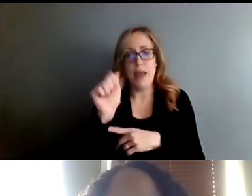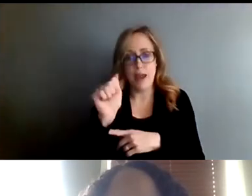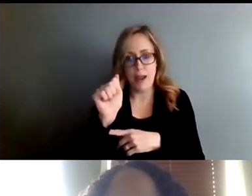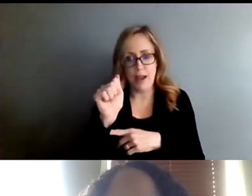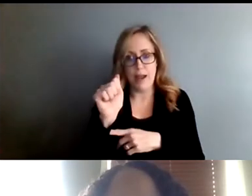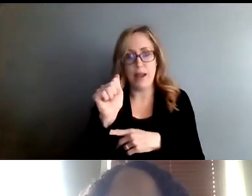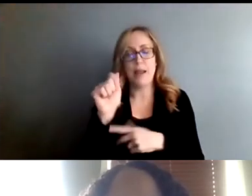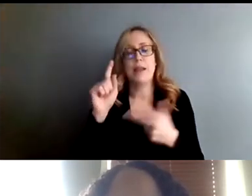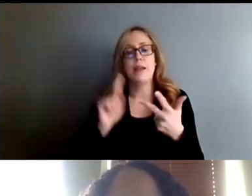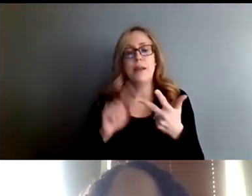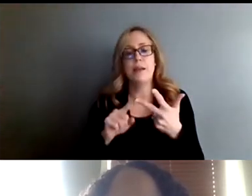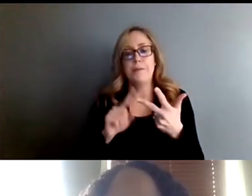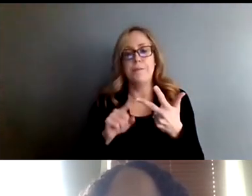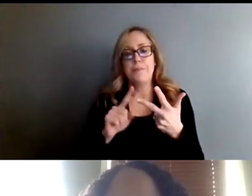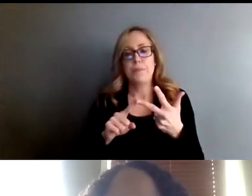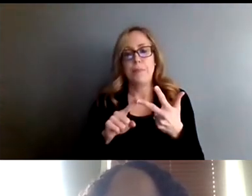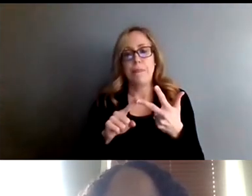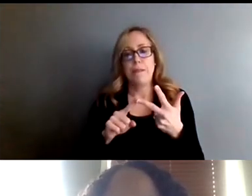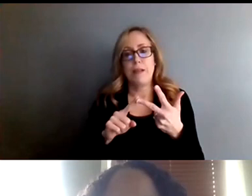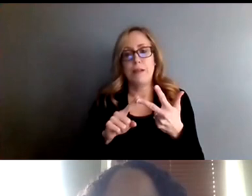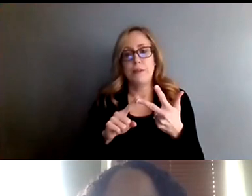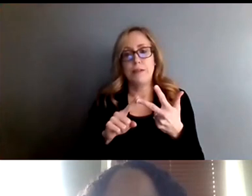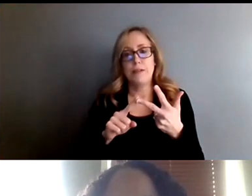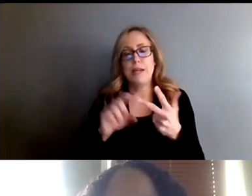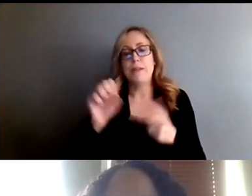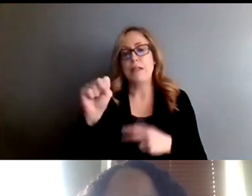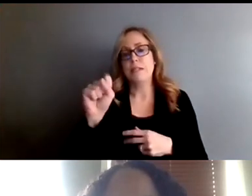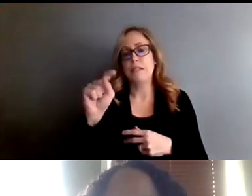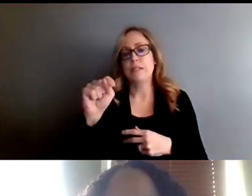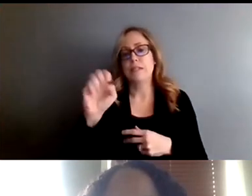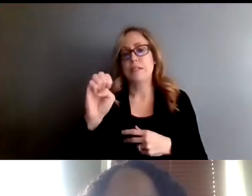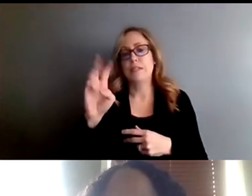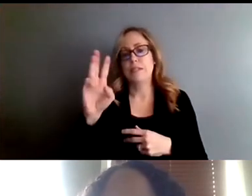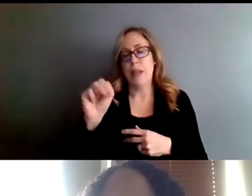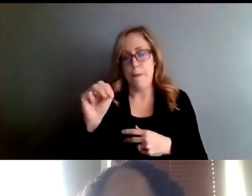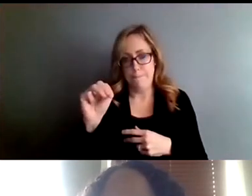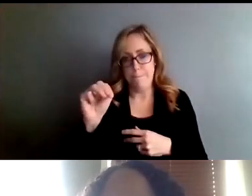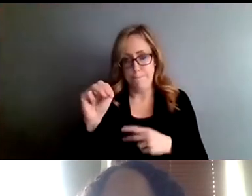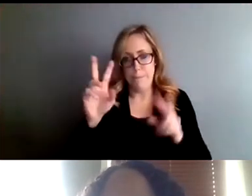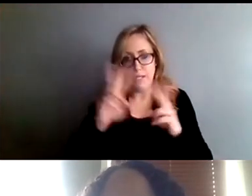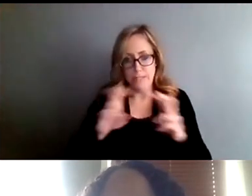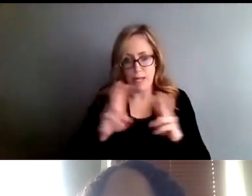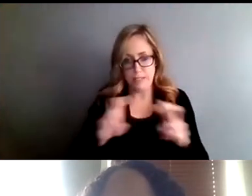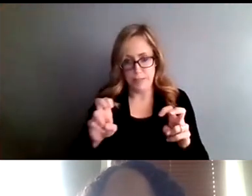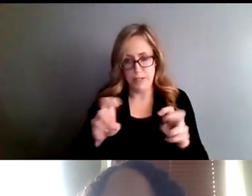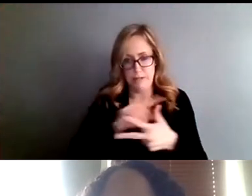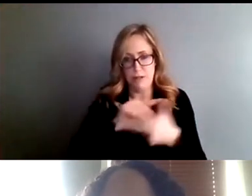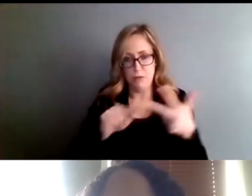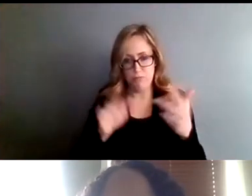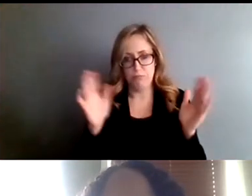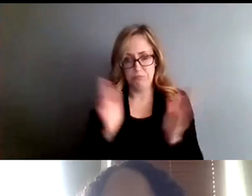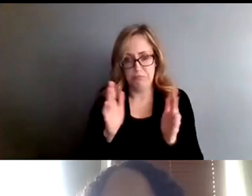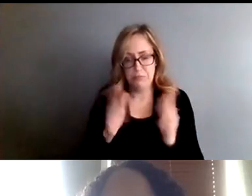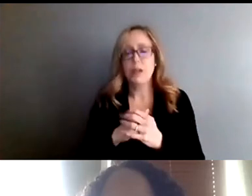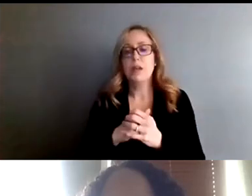as the STEM assessment or the STE assessment. So those dates, we'll make sure